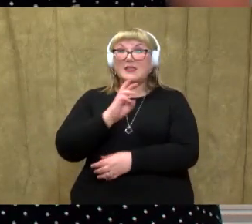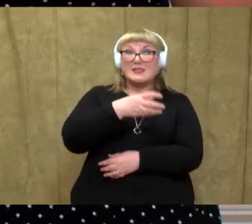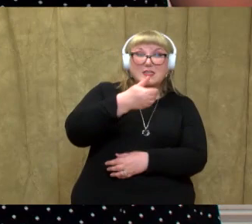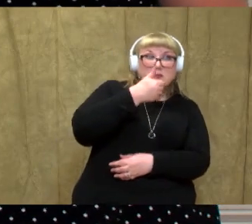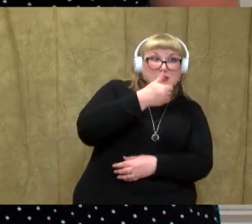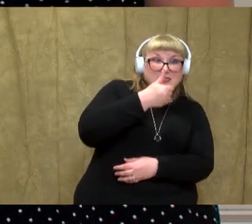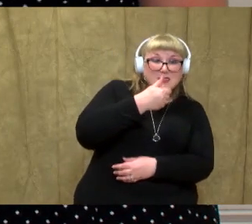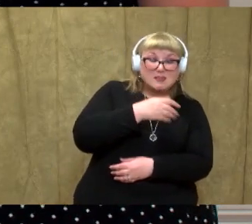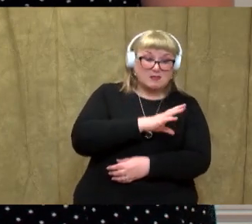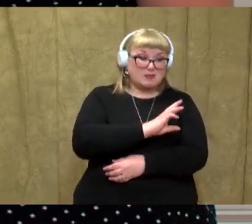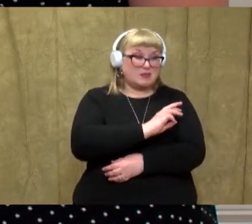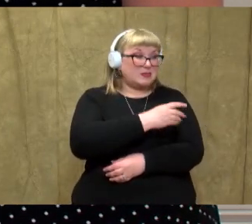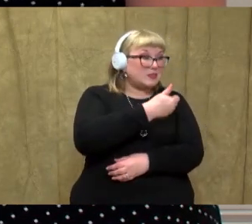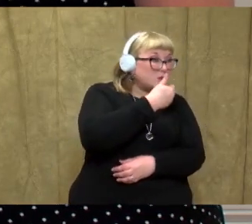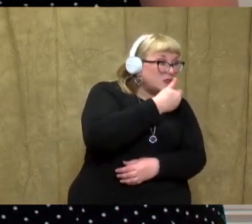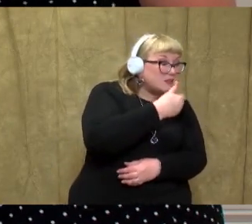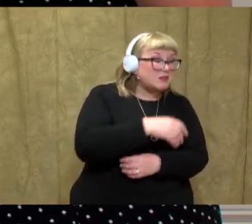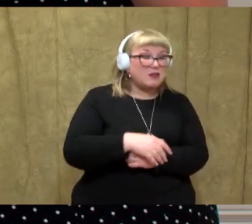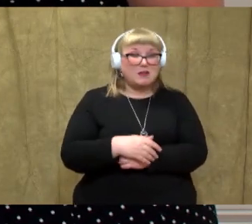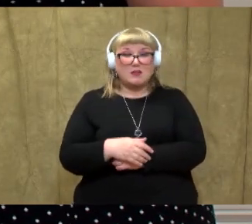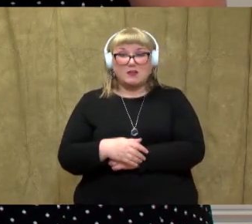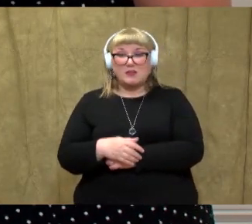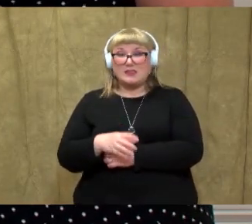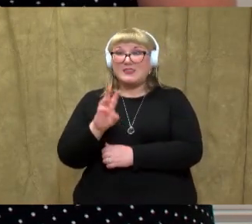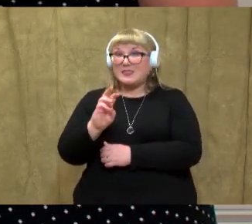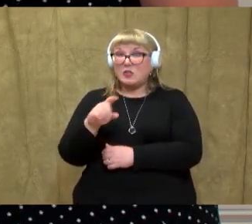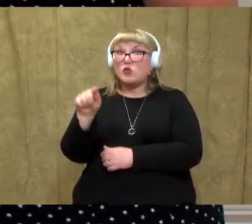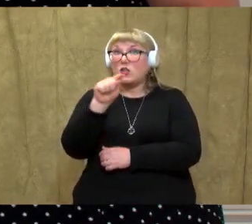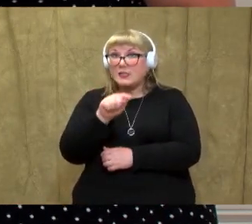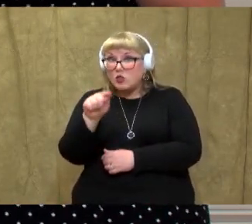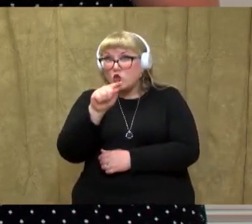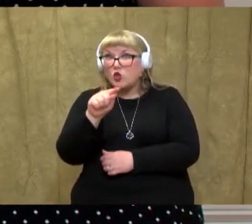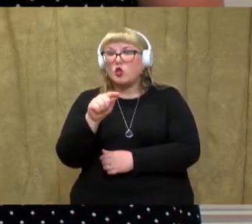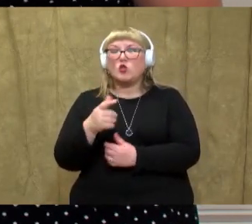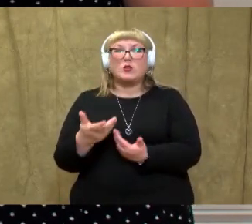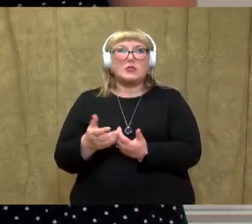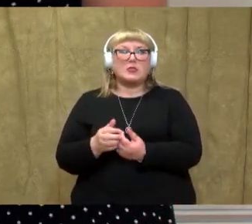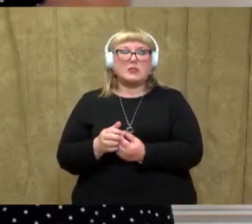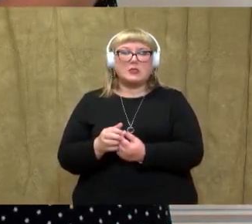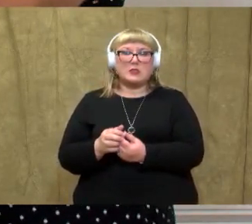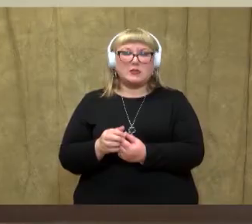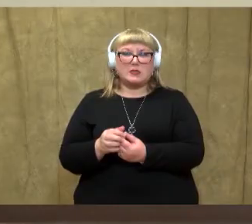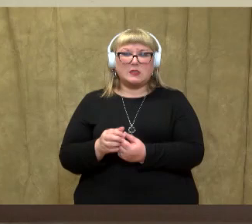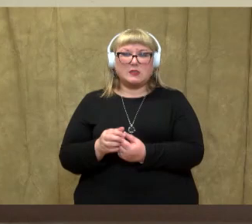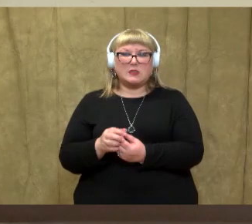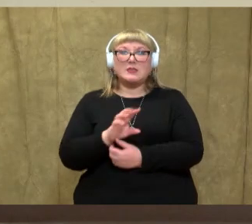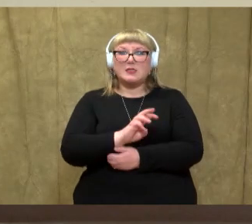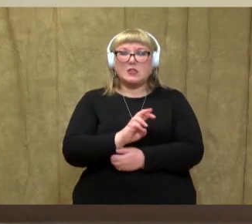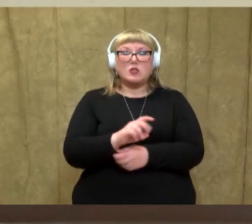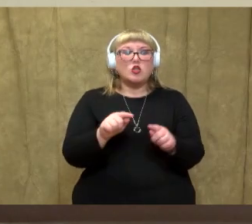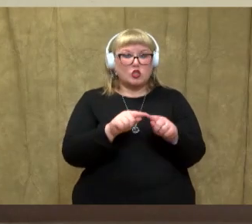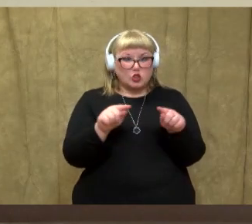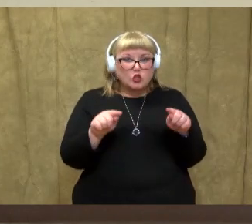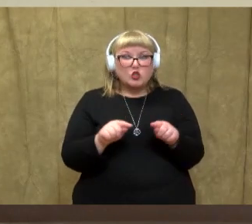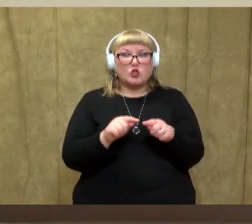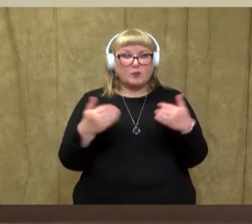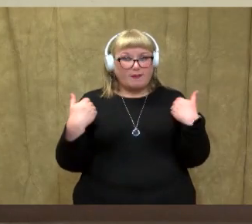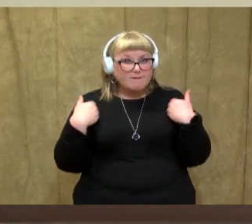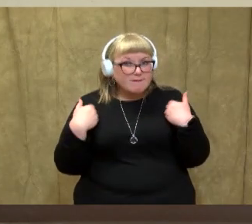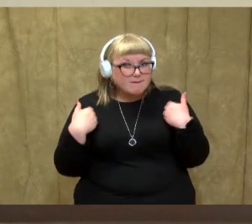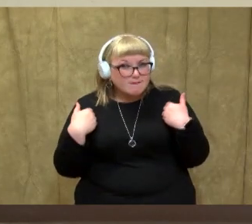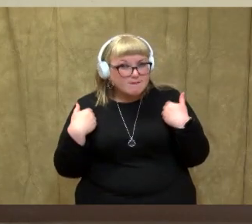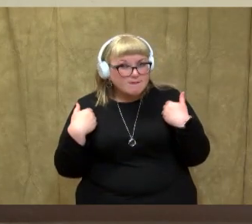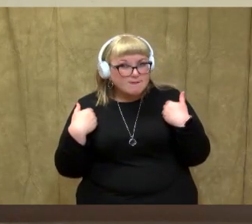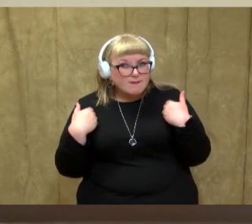pizza drawn on our paper, 6 dots in our 10 frame, and 6 cubes laid out. So